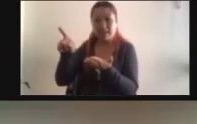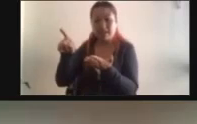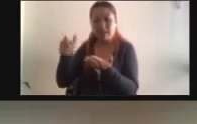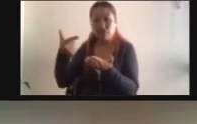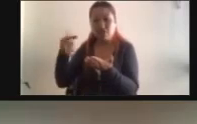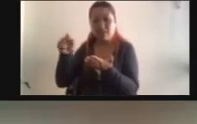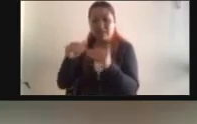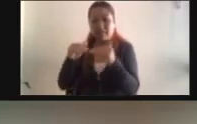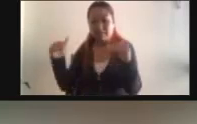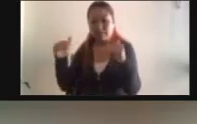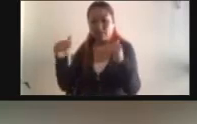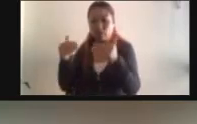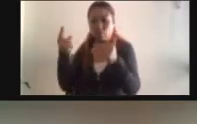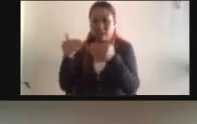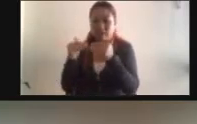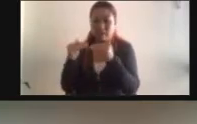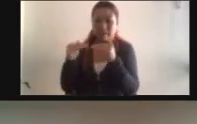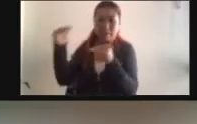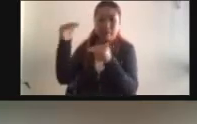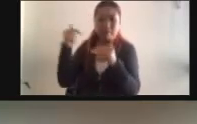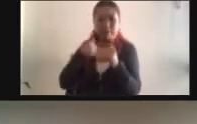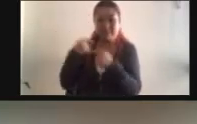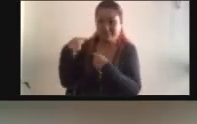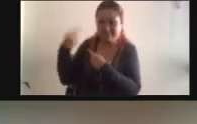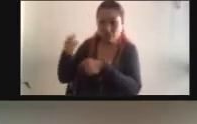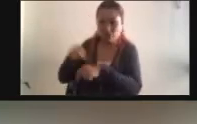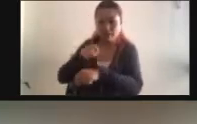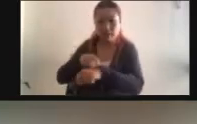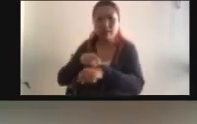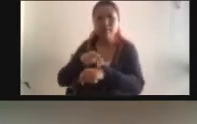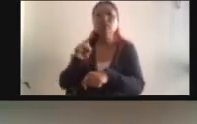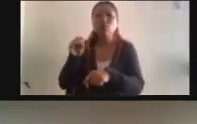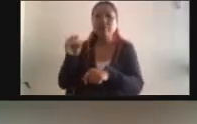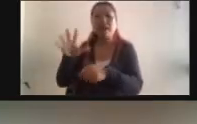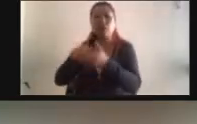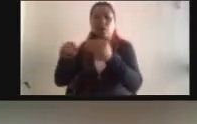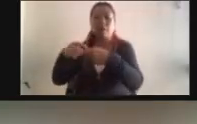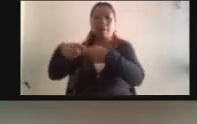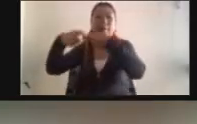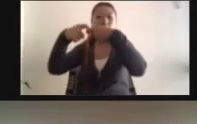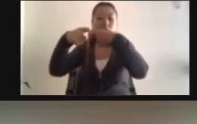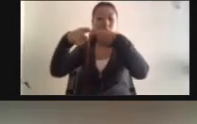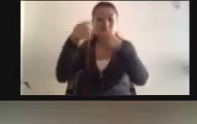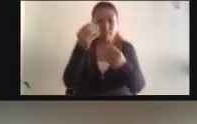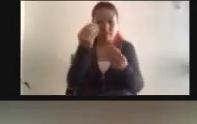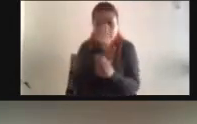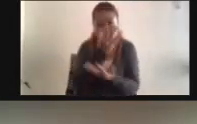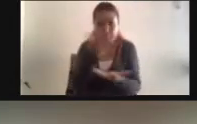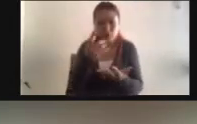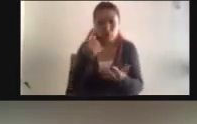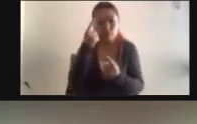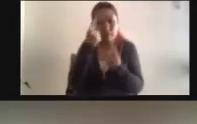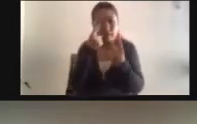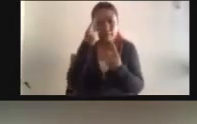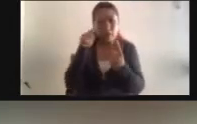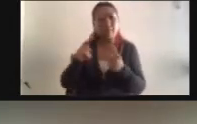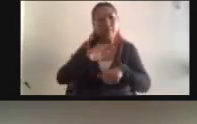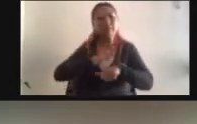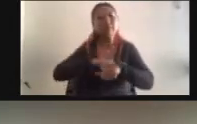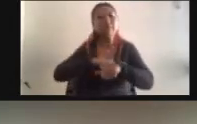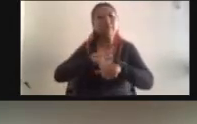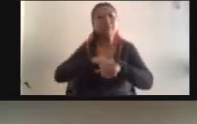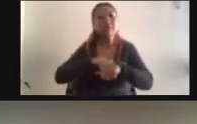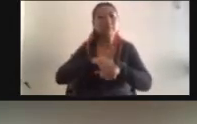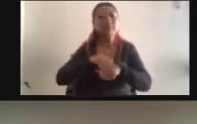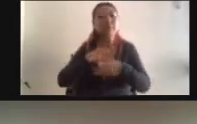of me and had been for quite some time. So now let me pause this story here and say you should consider this a cautionary tale.